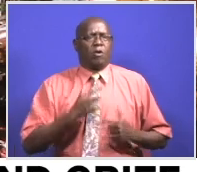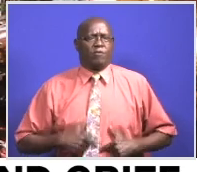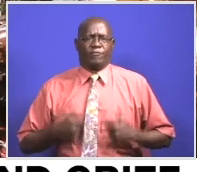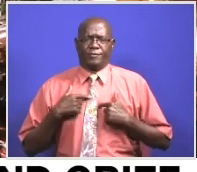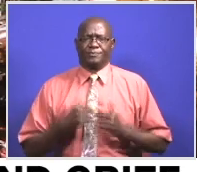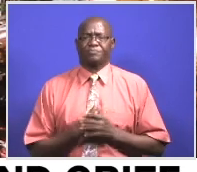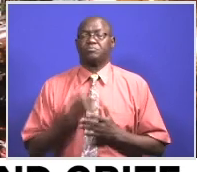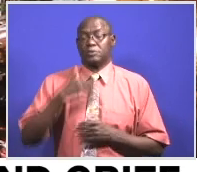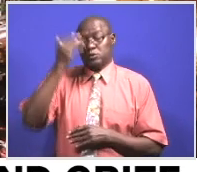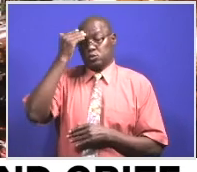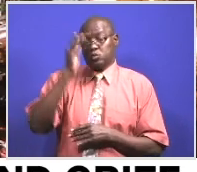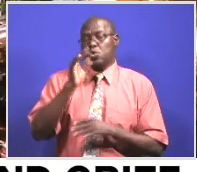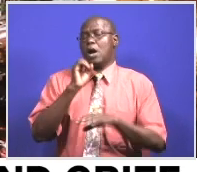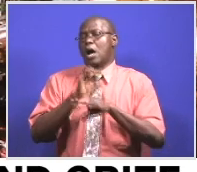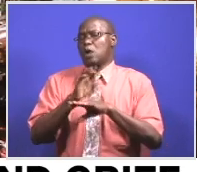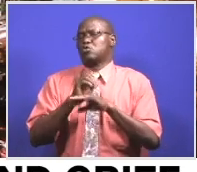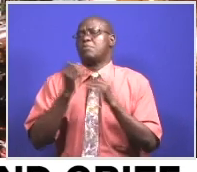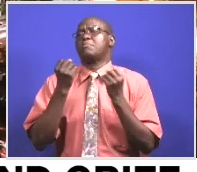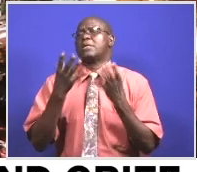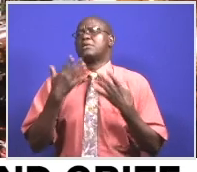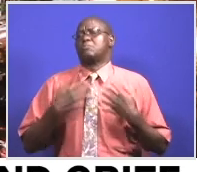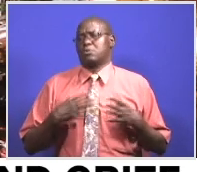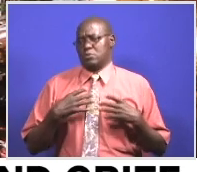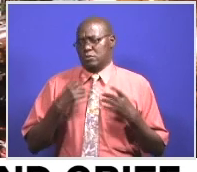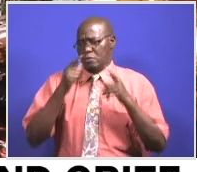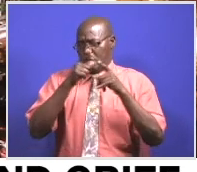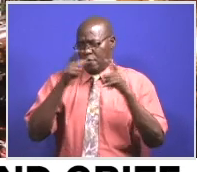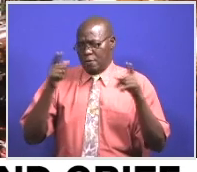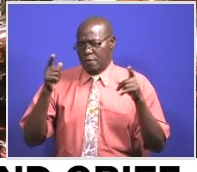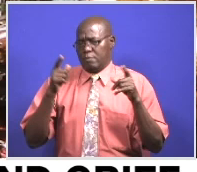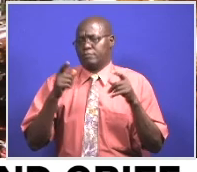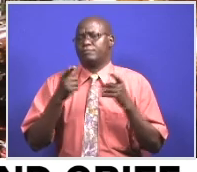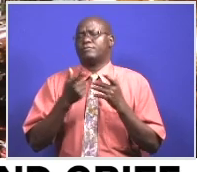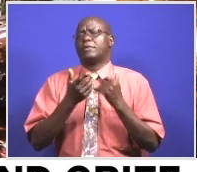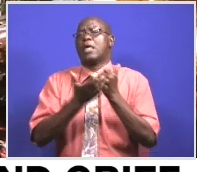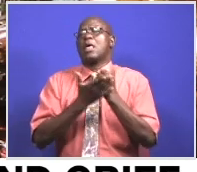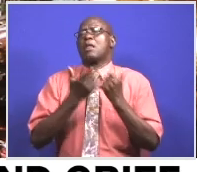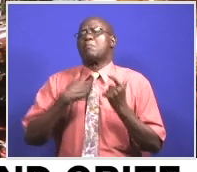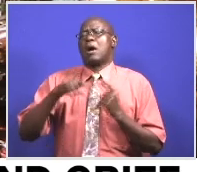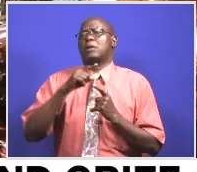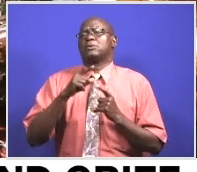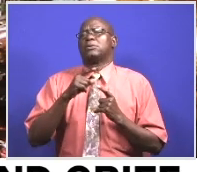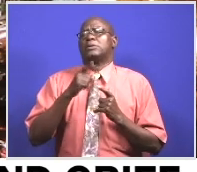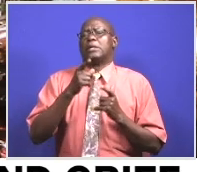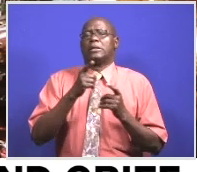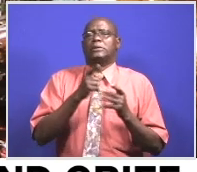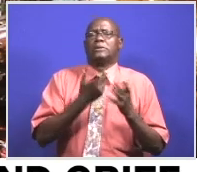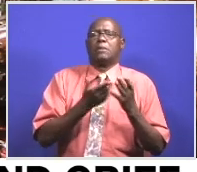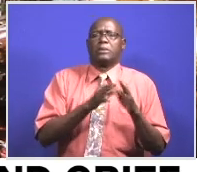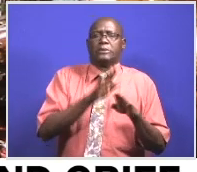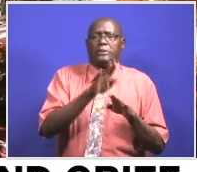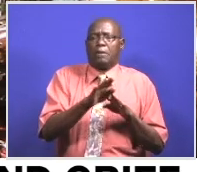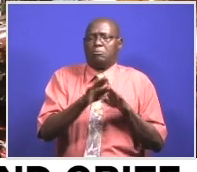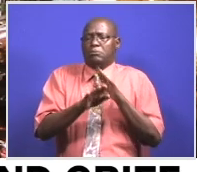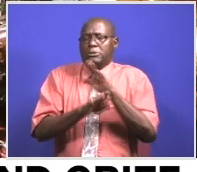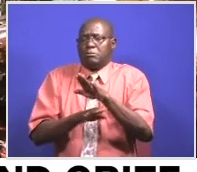even on the stages of grief. Please tell us, help us understand, what are those stages that you went through and have seen many go through